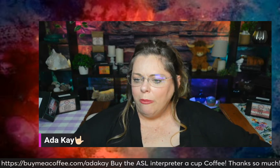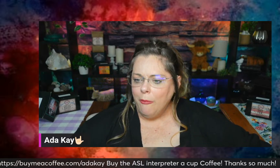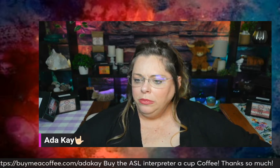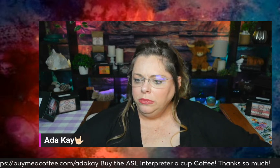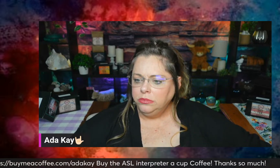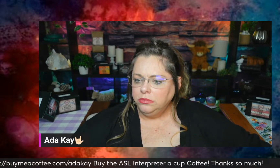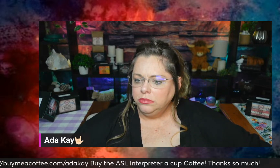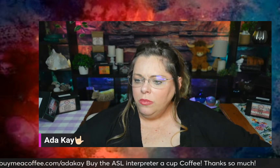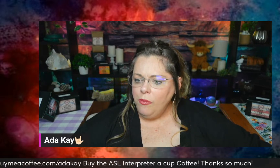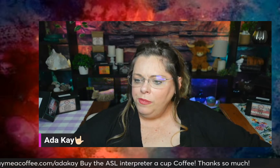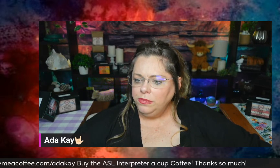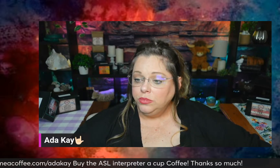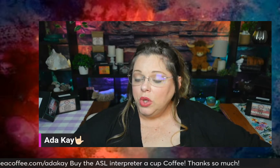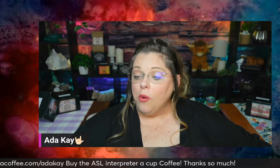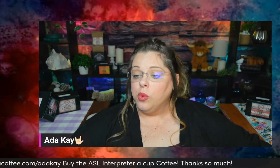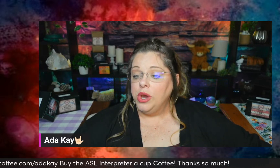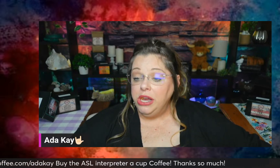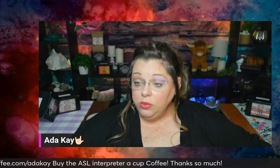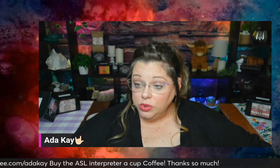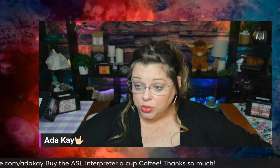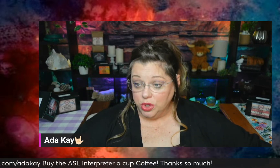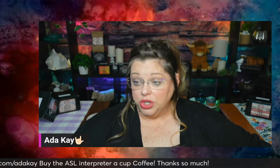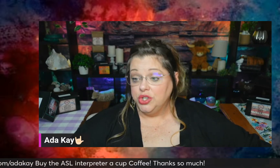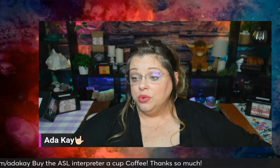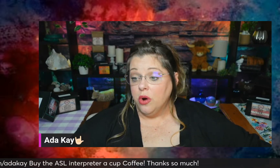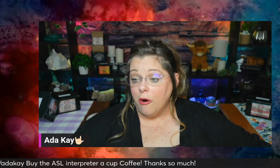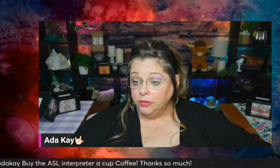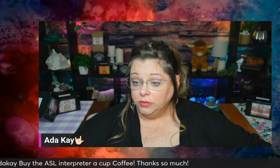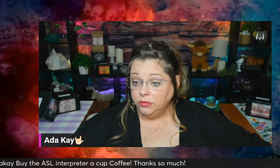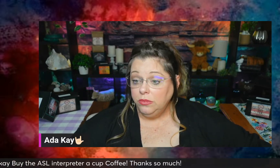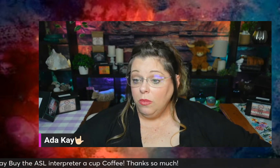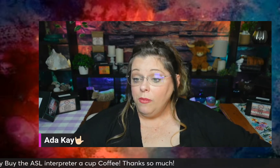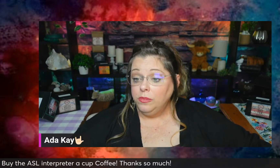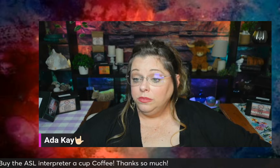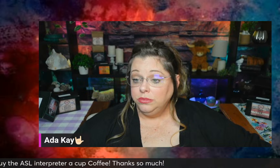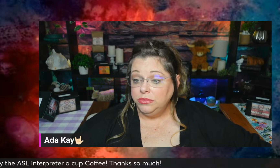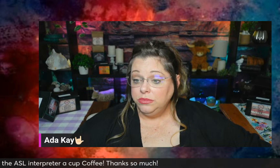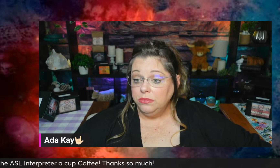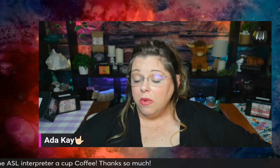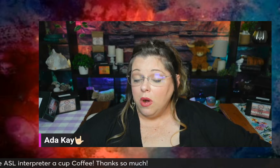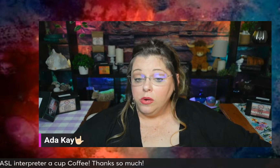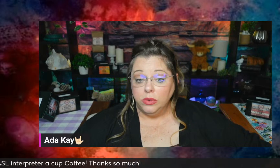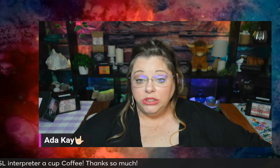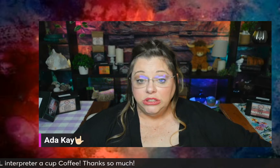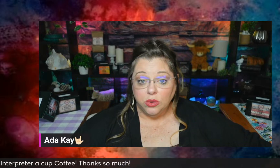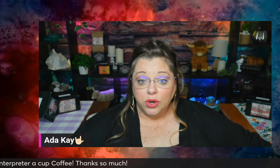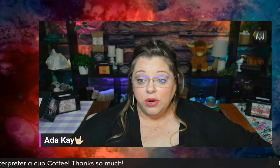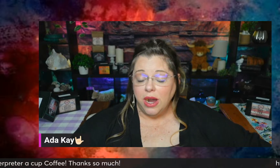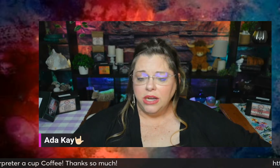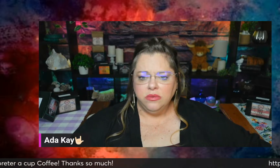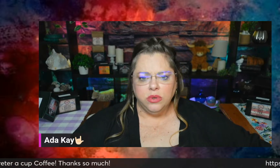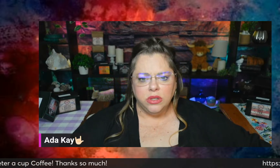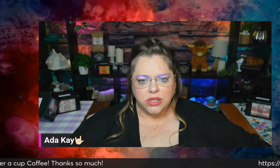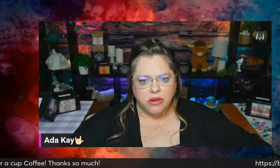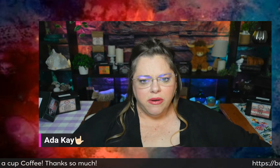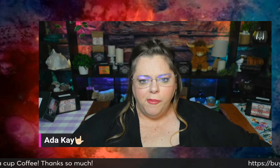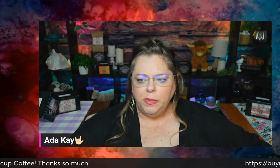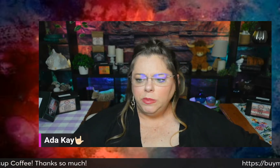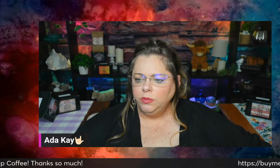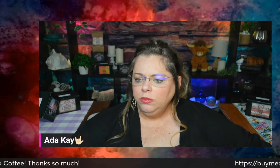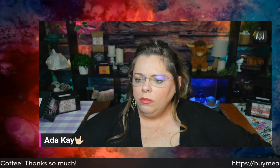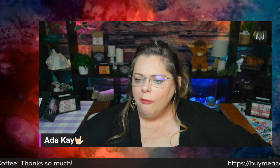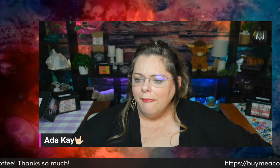protection. Oh, well, he was working too hard. Oh, he's a lawyer. I didn't realize